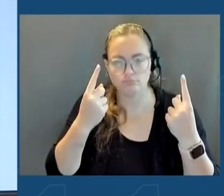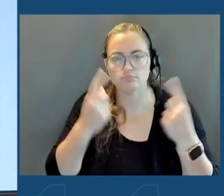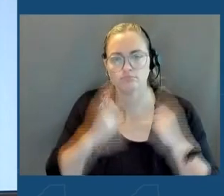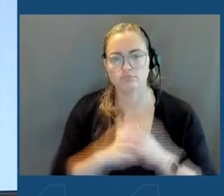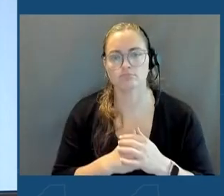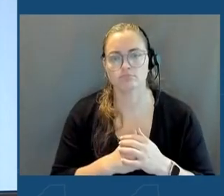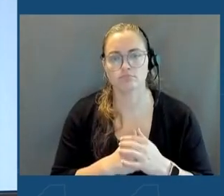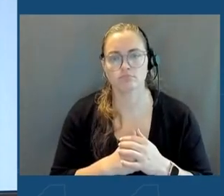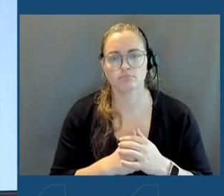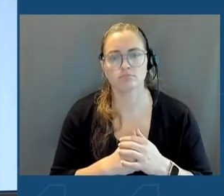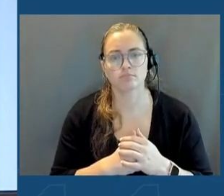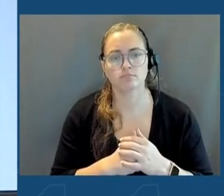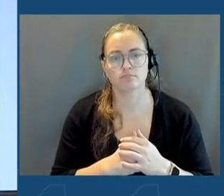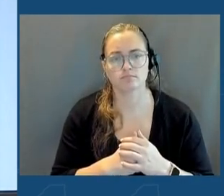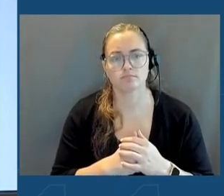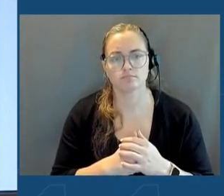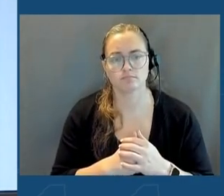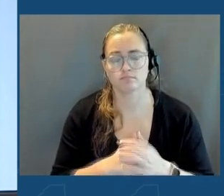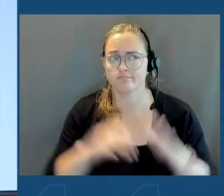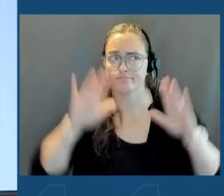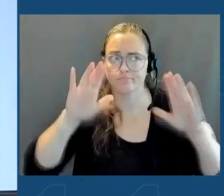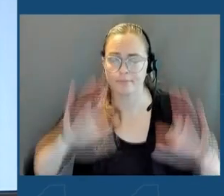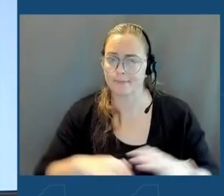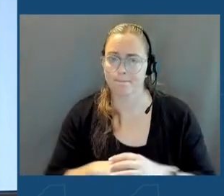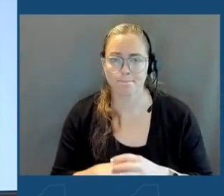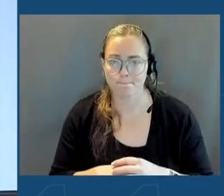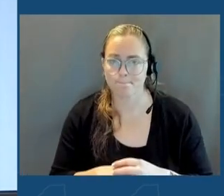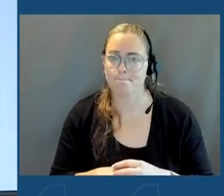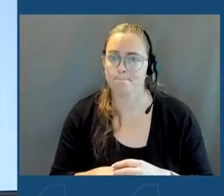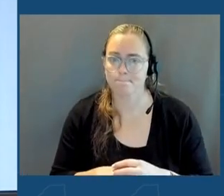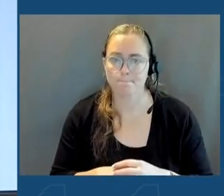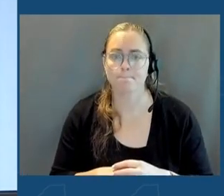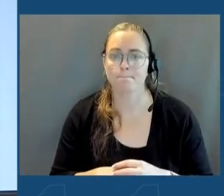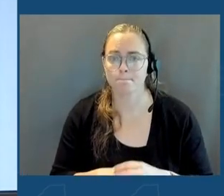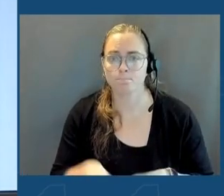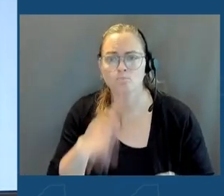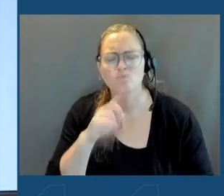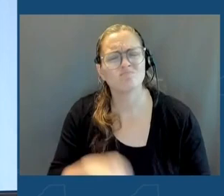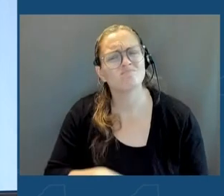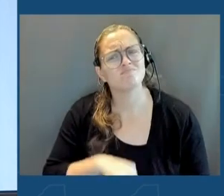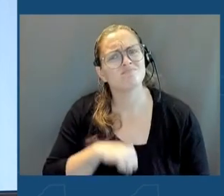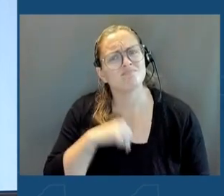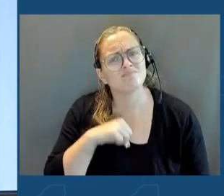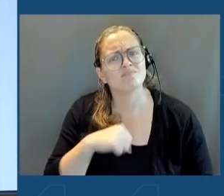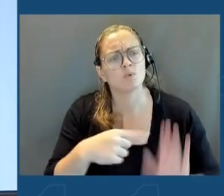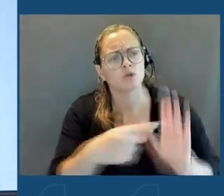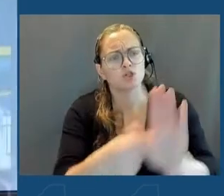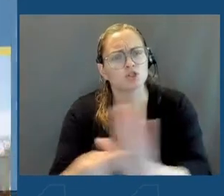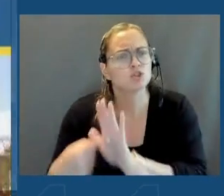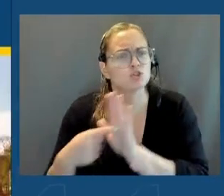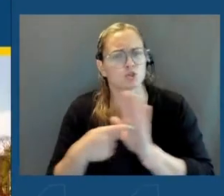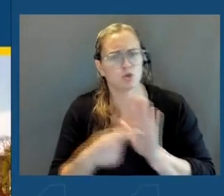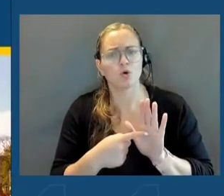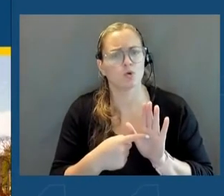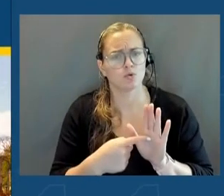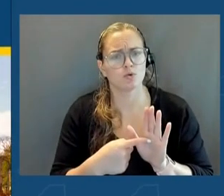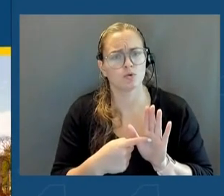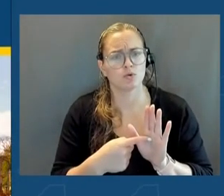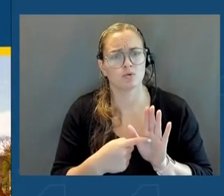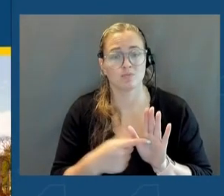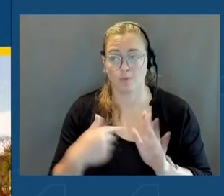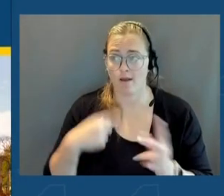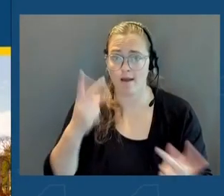What that means, it's spectacular. And I'm really proud we can show you some of the scenes of what I